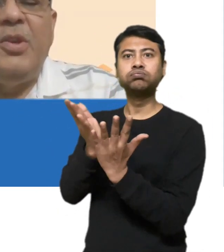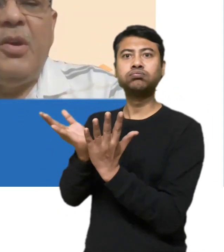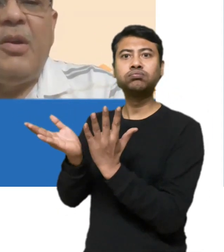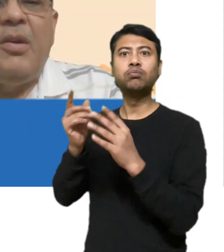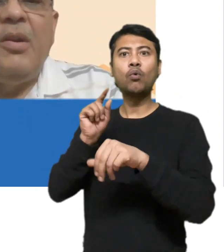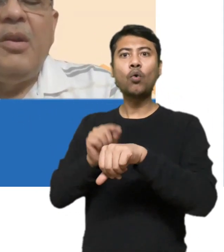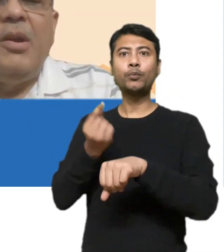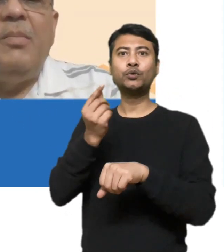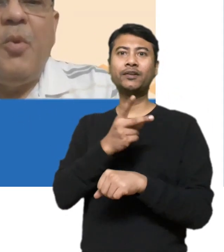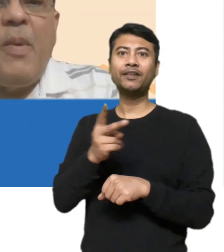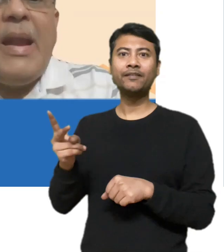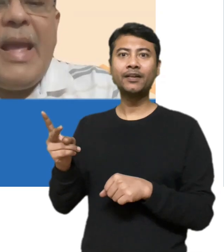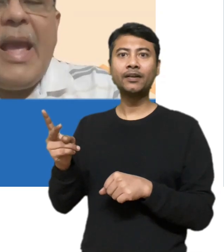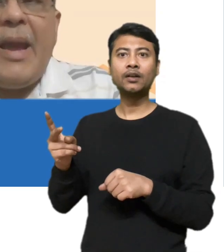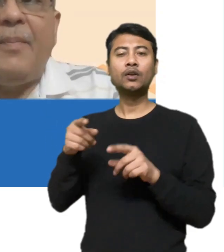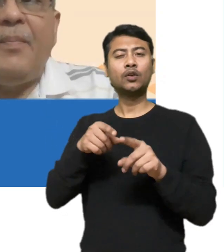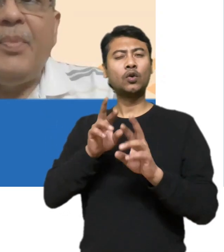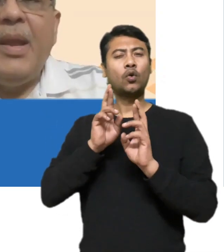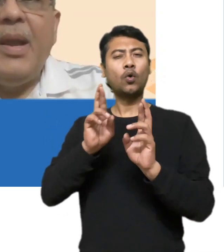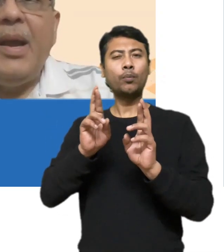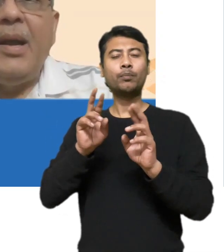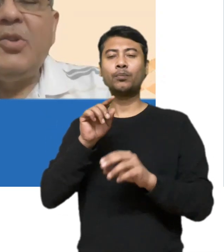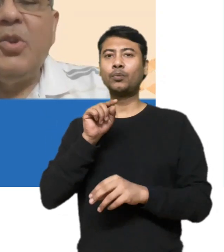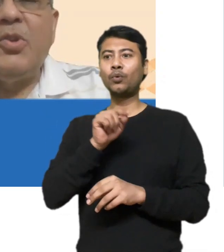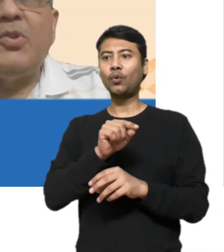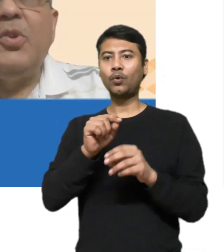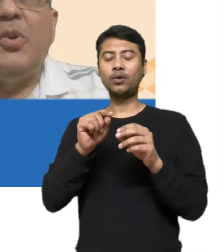true with your mobile app.